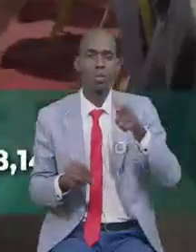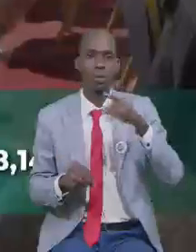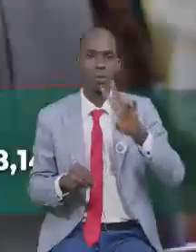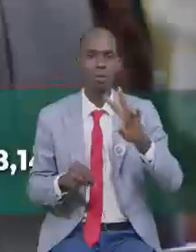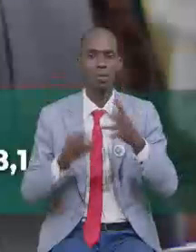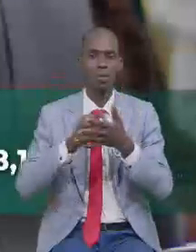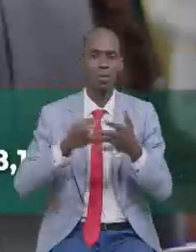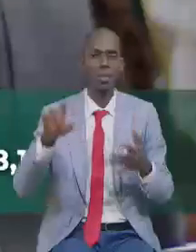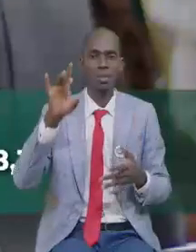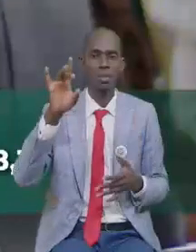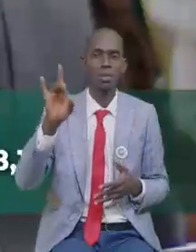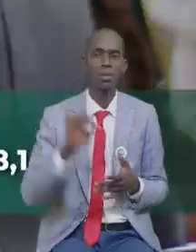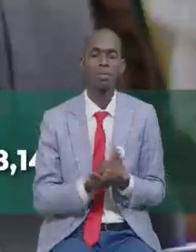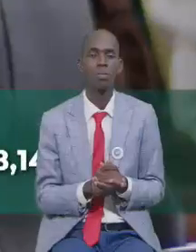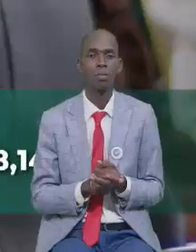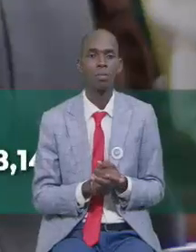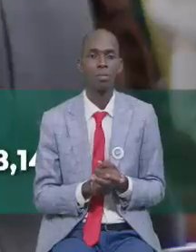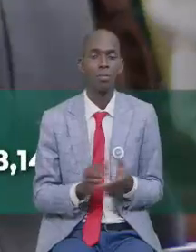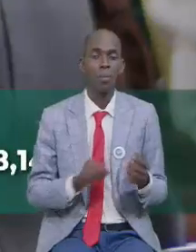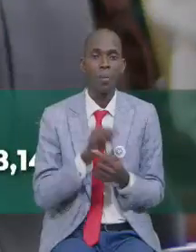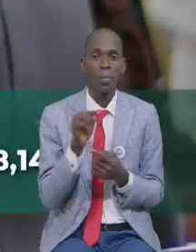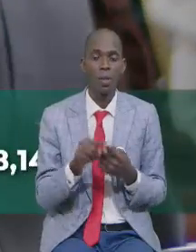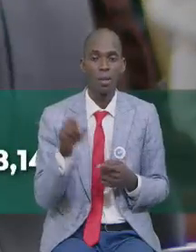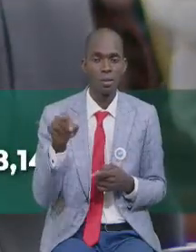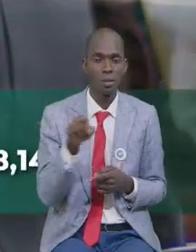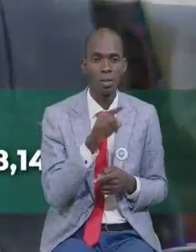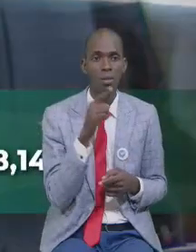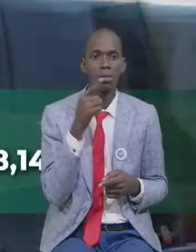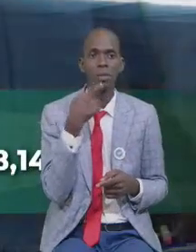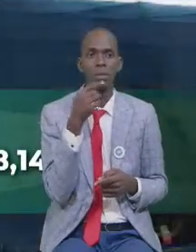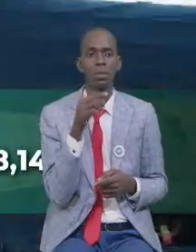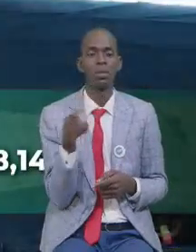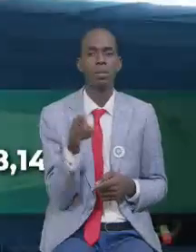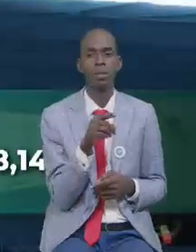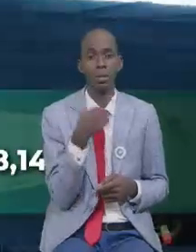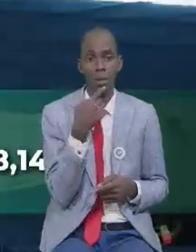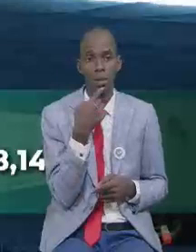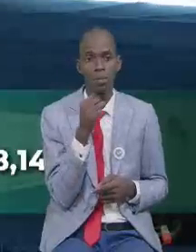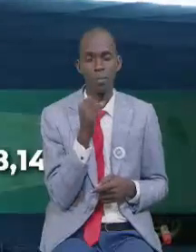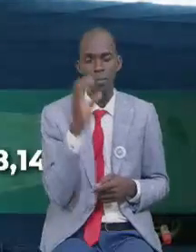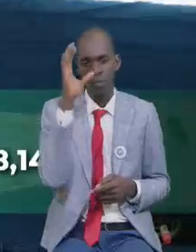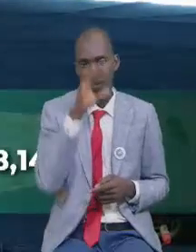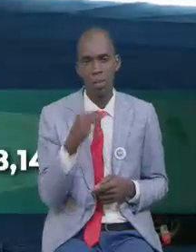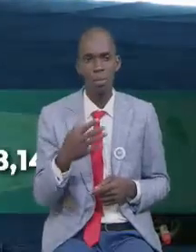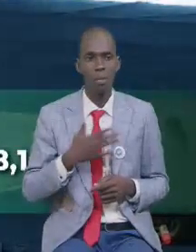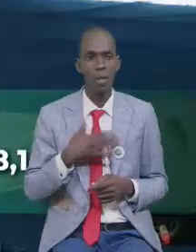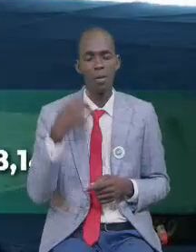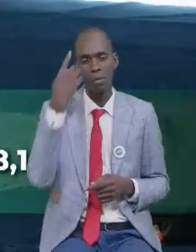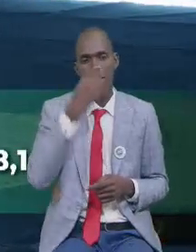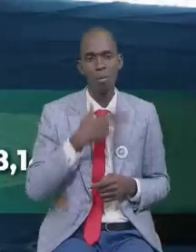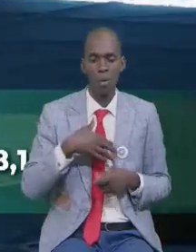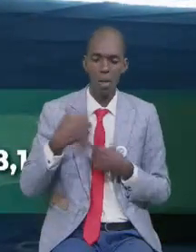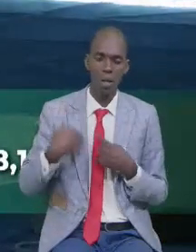8, when thou sayest, seek ye my face, my heart